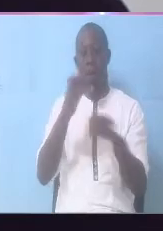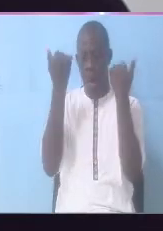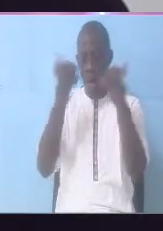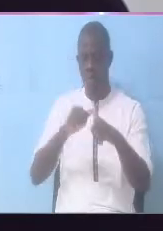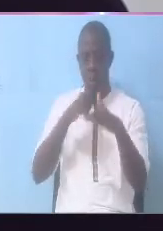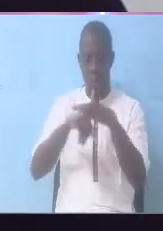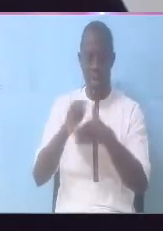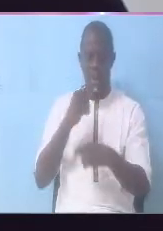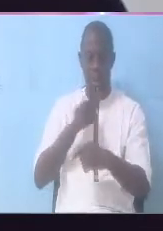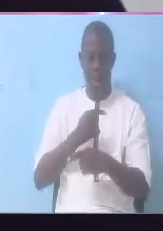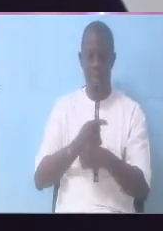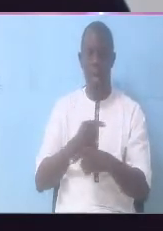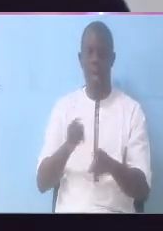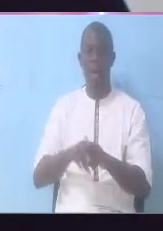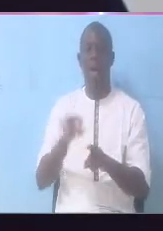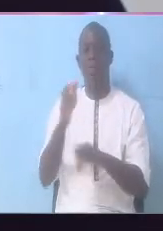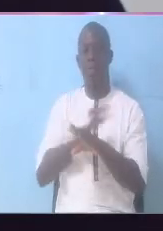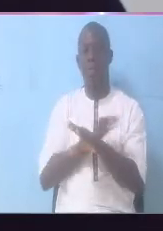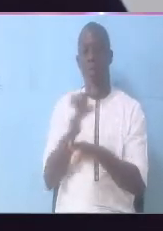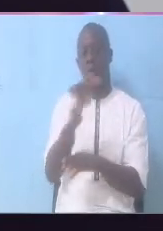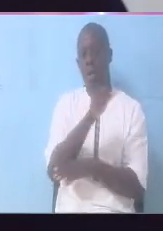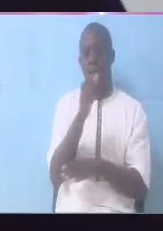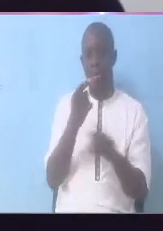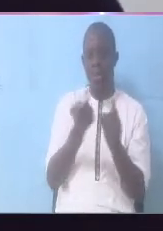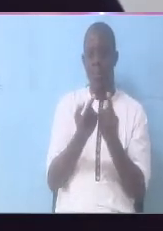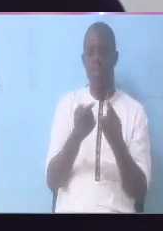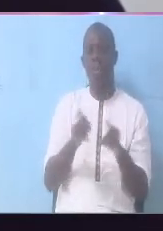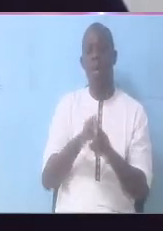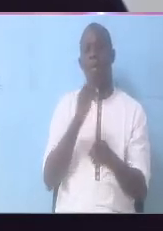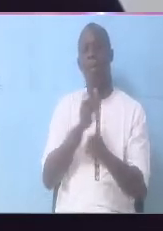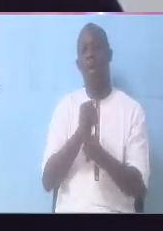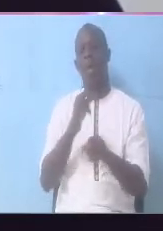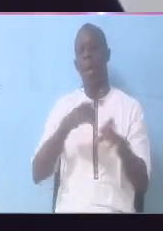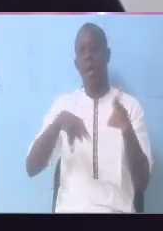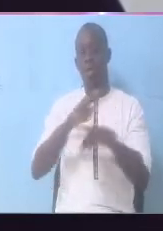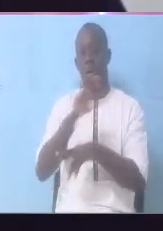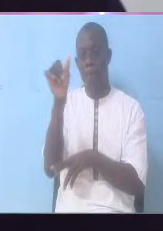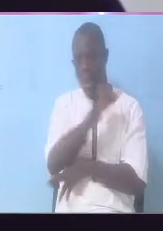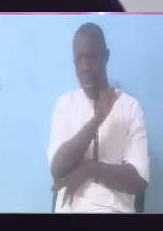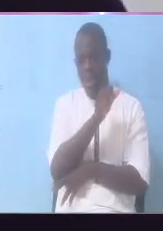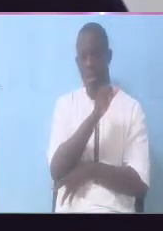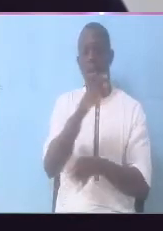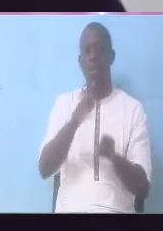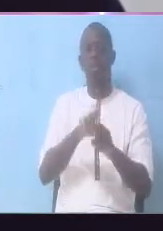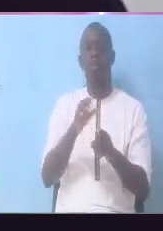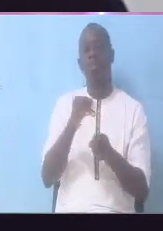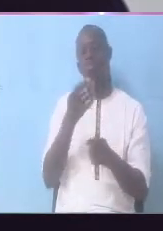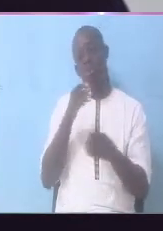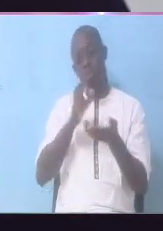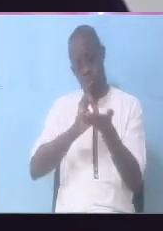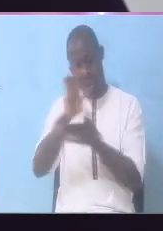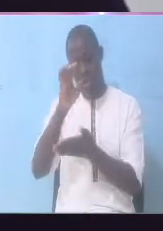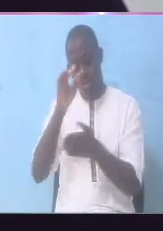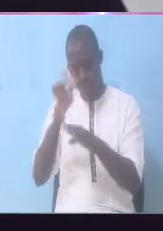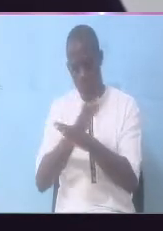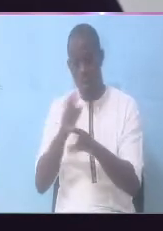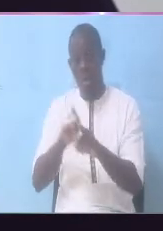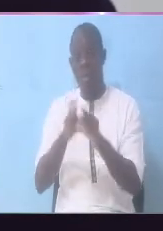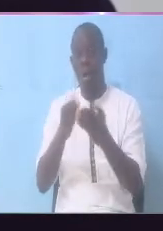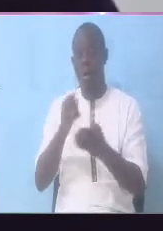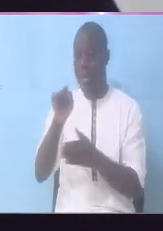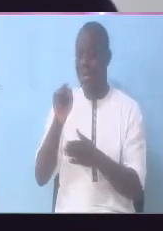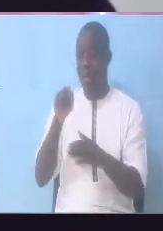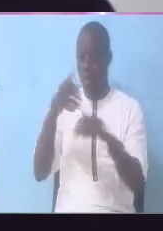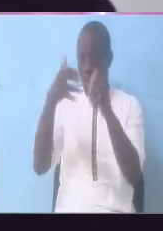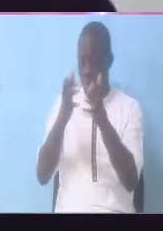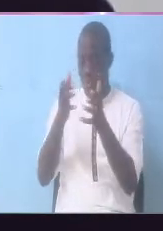home because of his orders. But this one, they took their money and then they came and gave him lies saying they